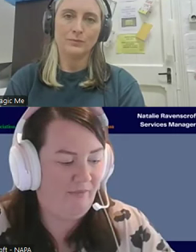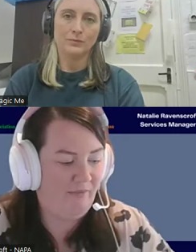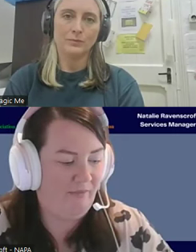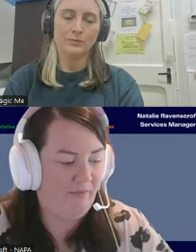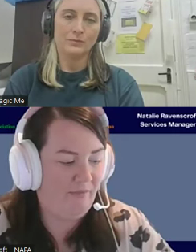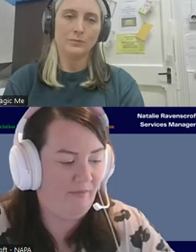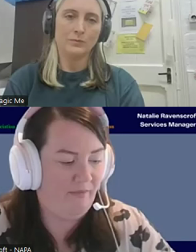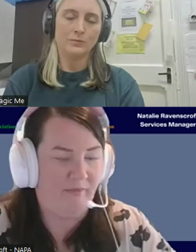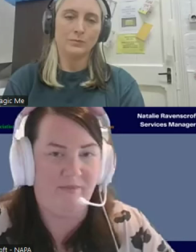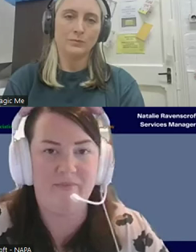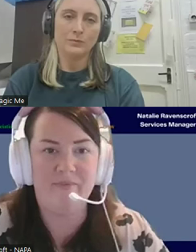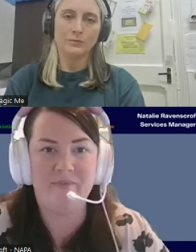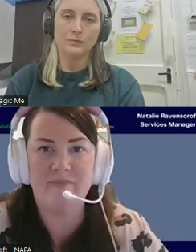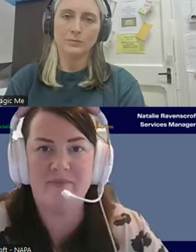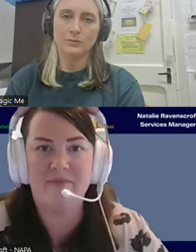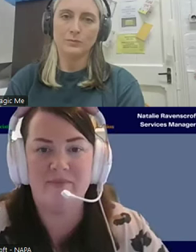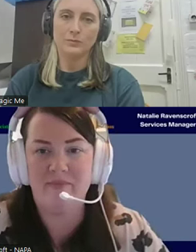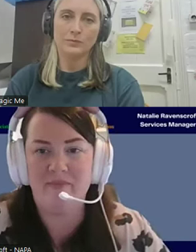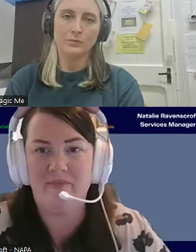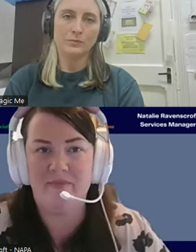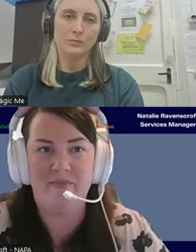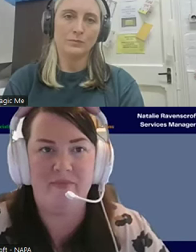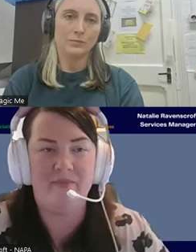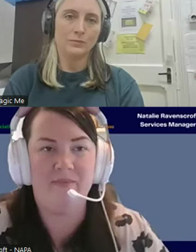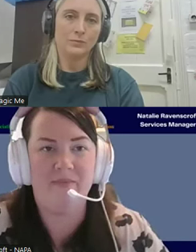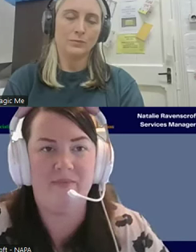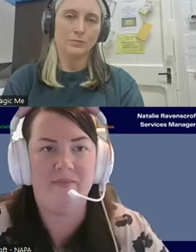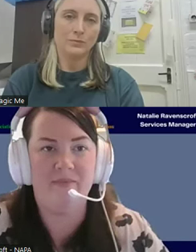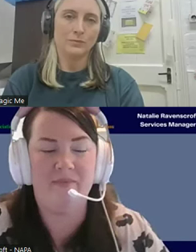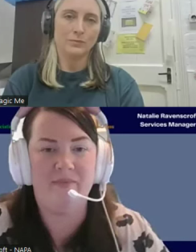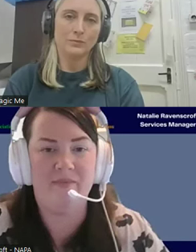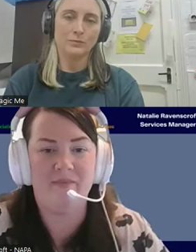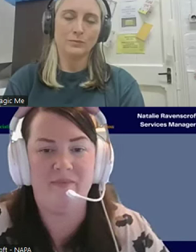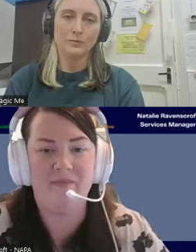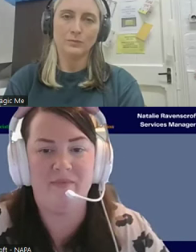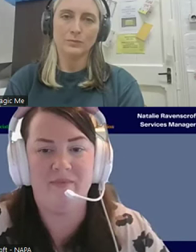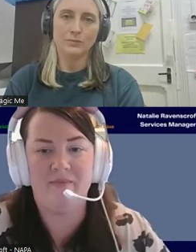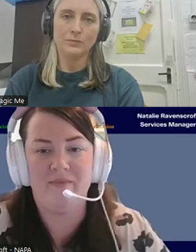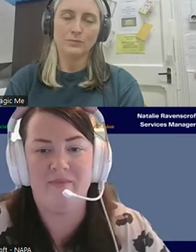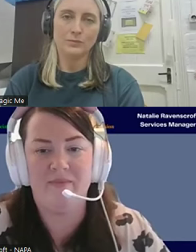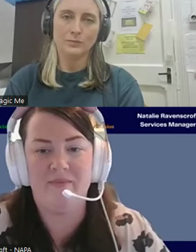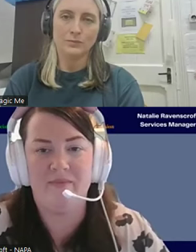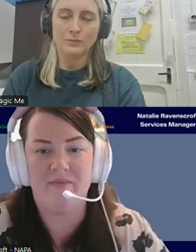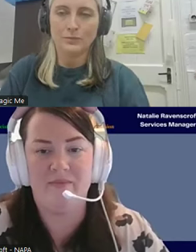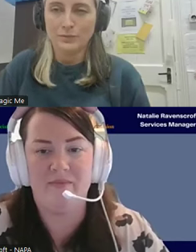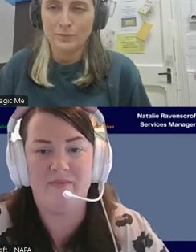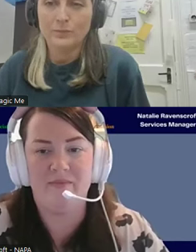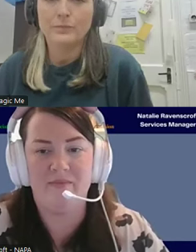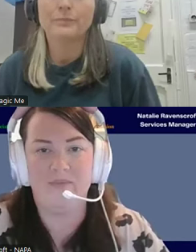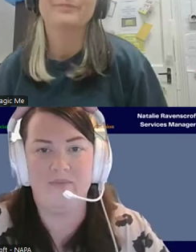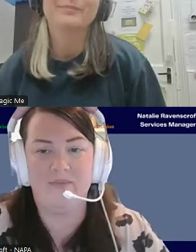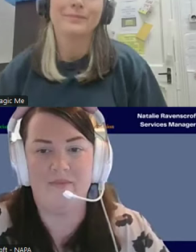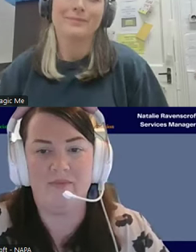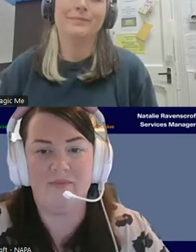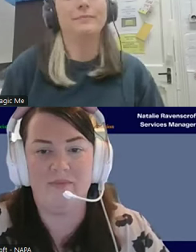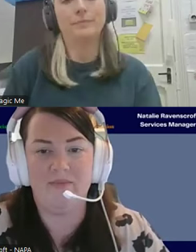provider in the West Midlands and in the Northwest. And then after the break, so we have a break for 10 minutes, about 10 to 3.